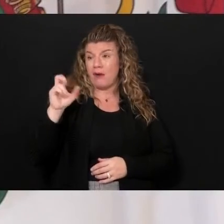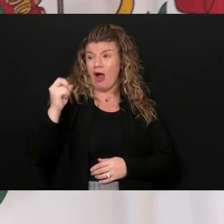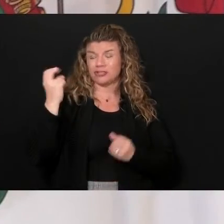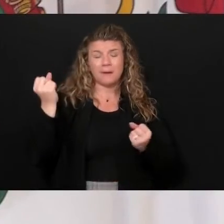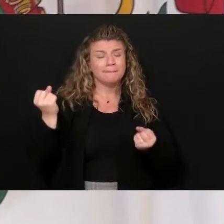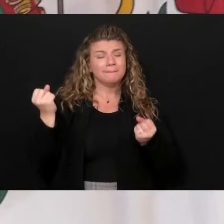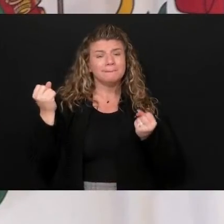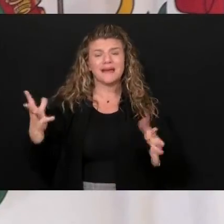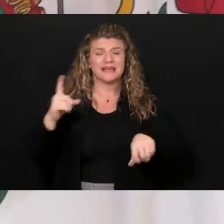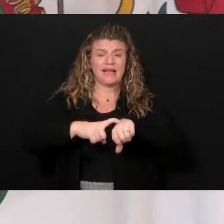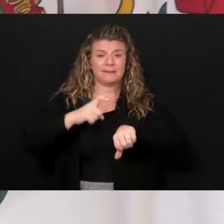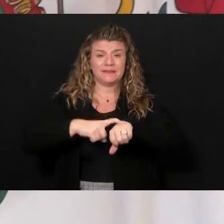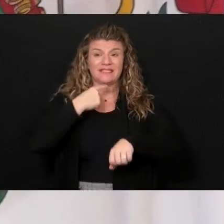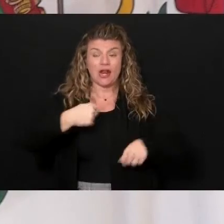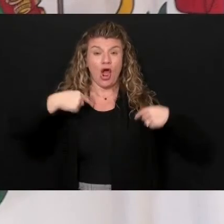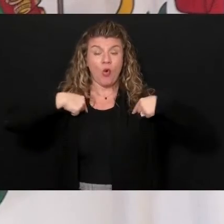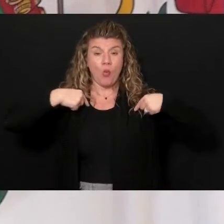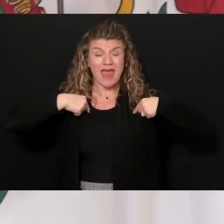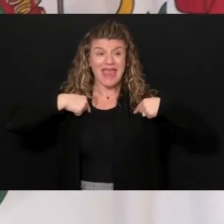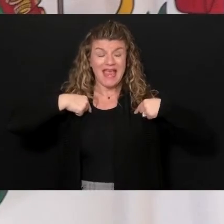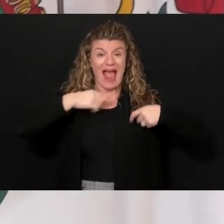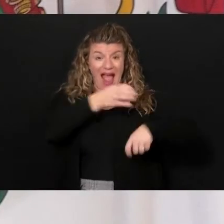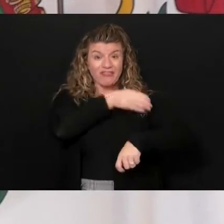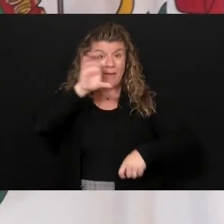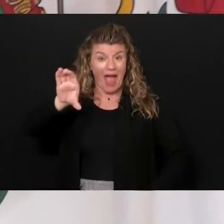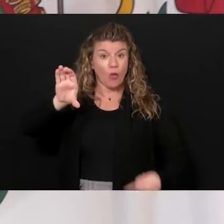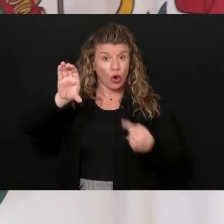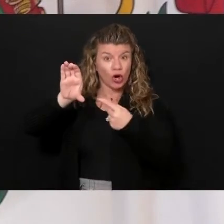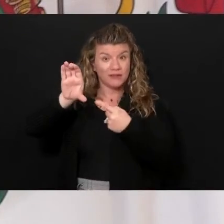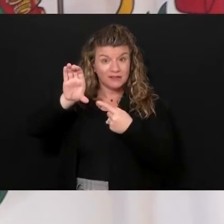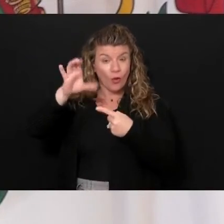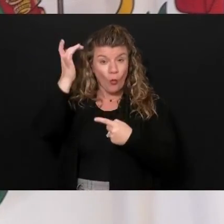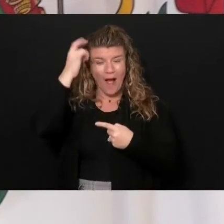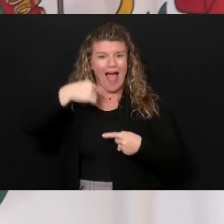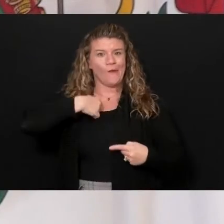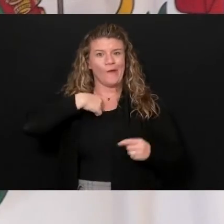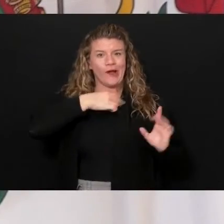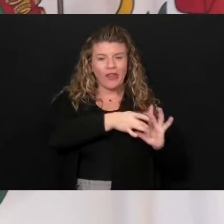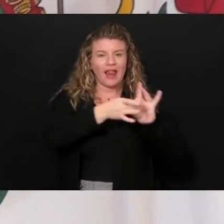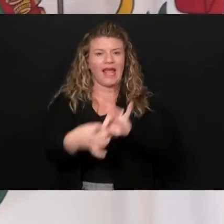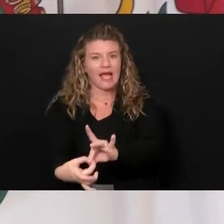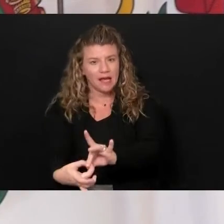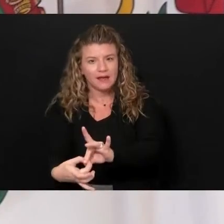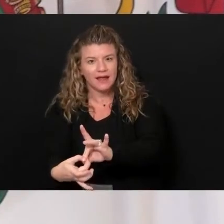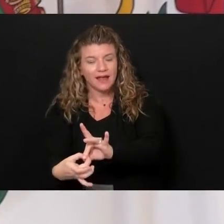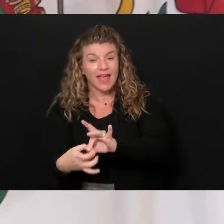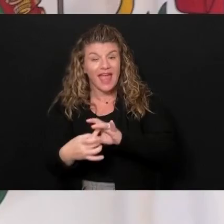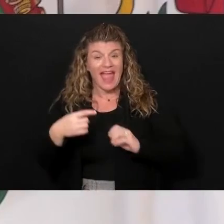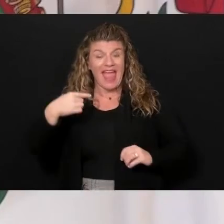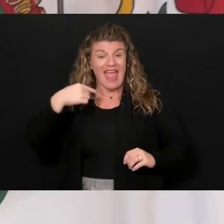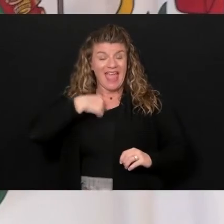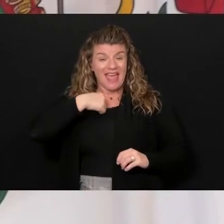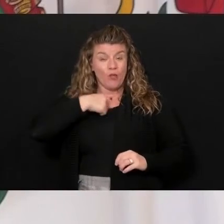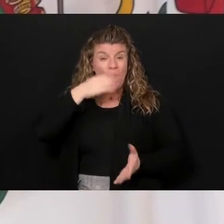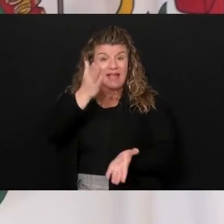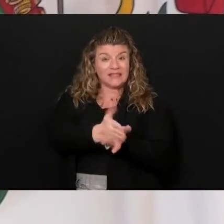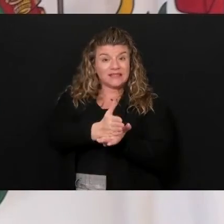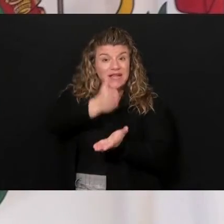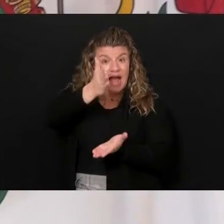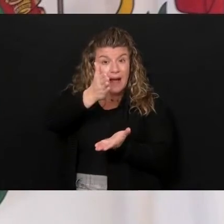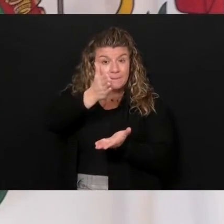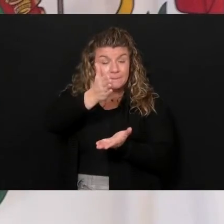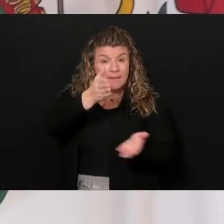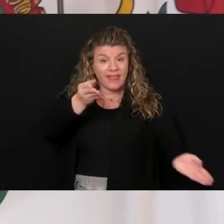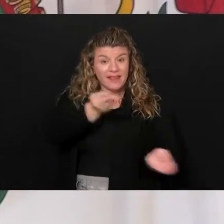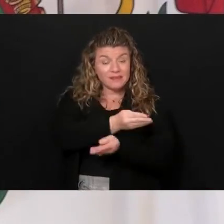many times, we have the power. We're the chain. If we don't let it move from people,